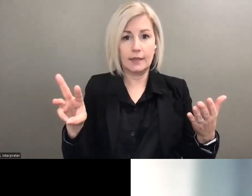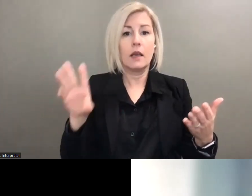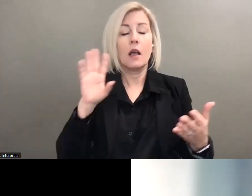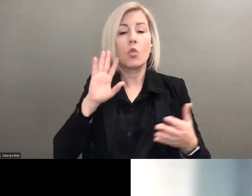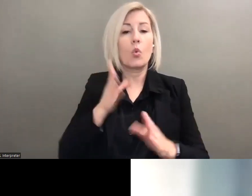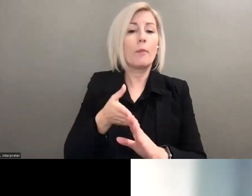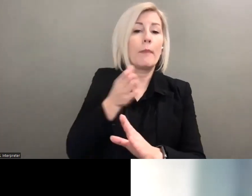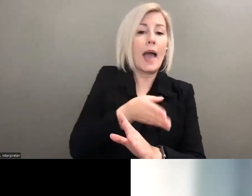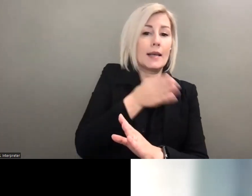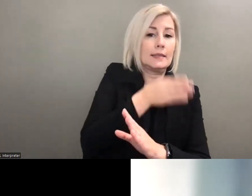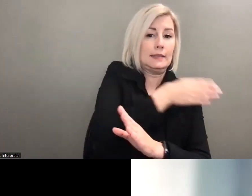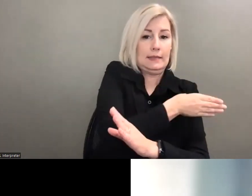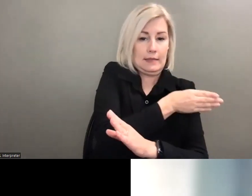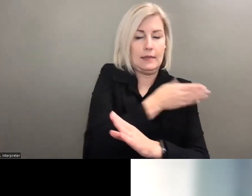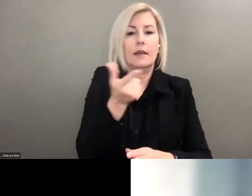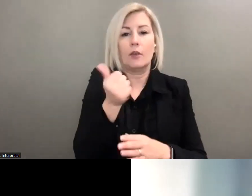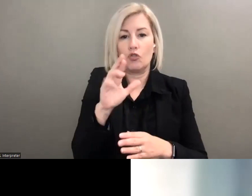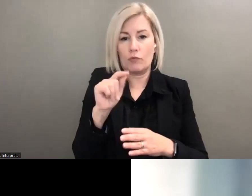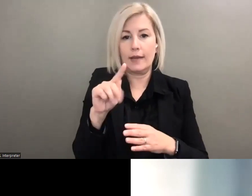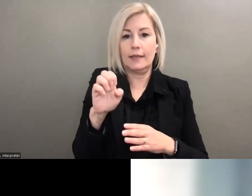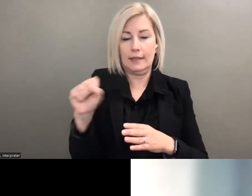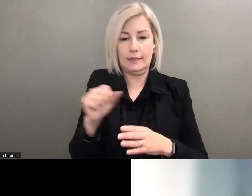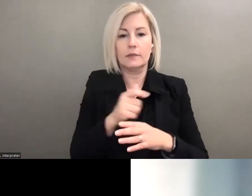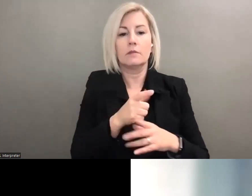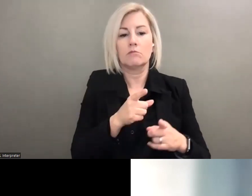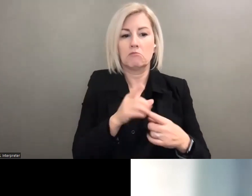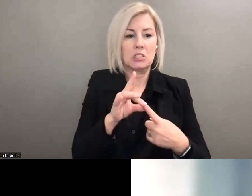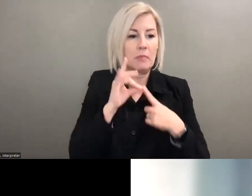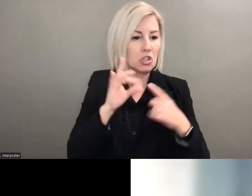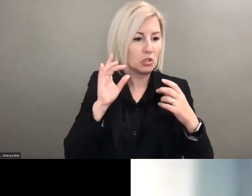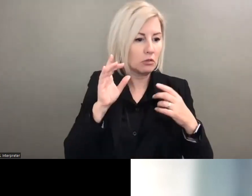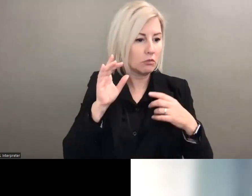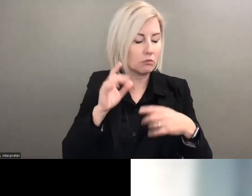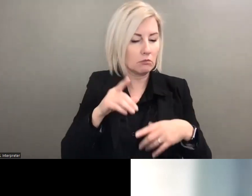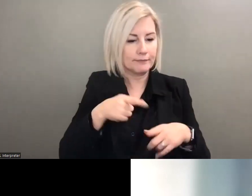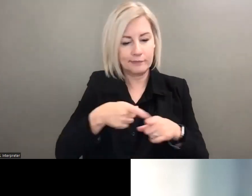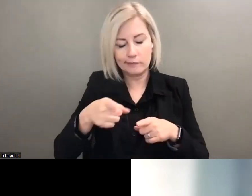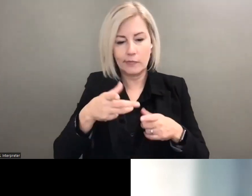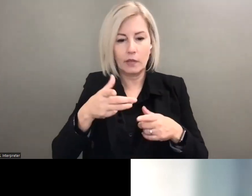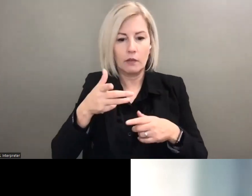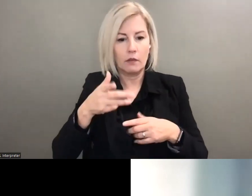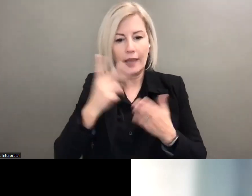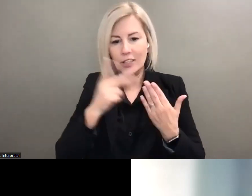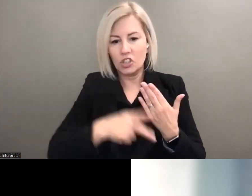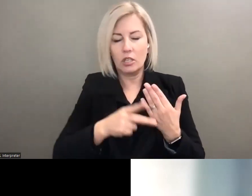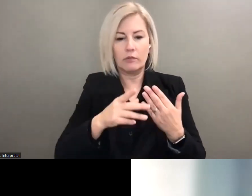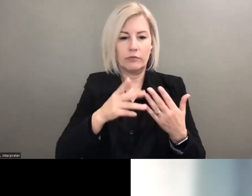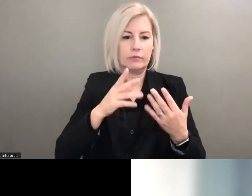for programs like ArtsCONNECT, Special Presenter Initiative, MidAtlantic Tours. You can,